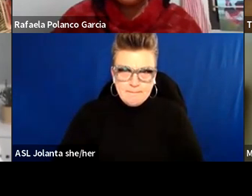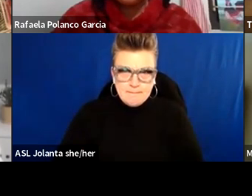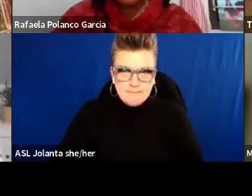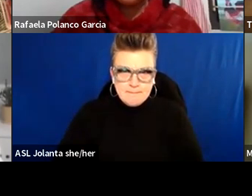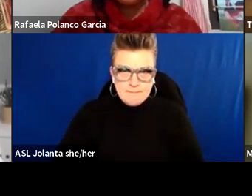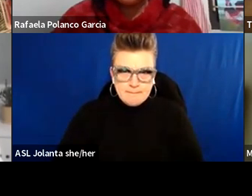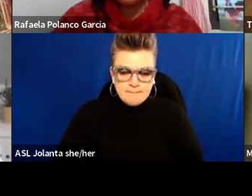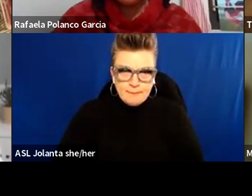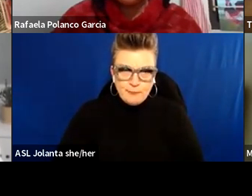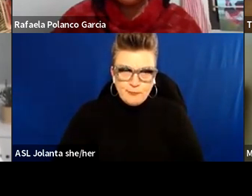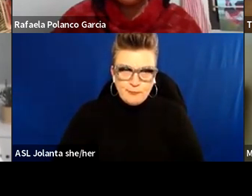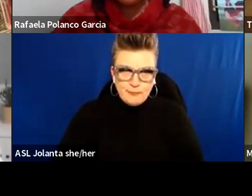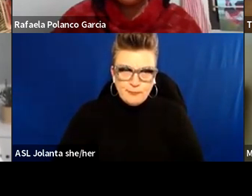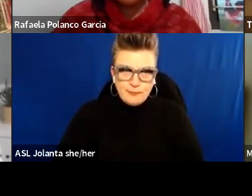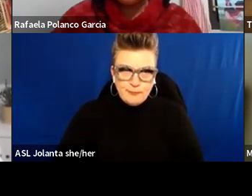she